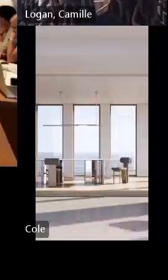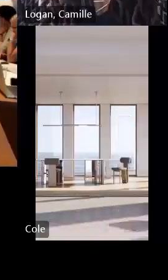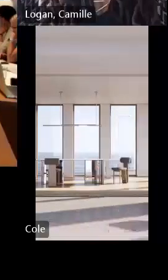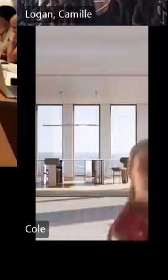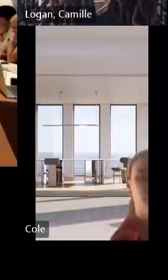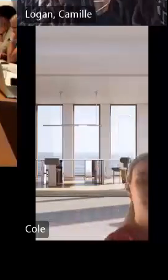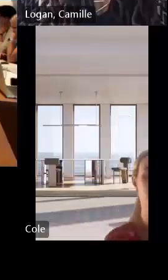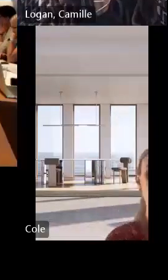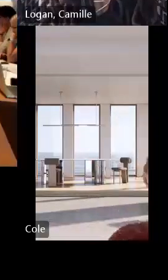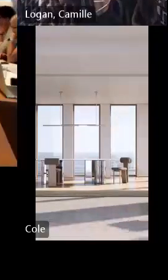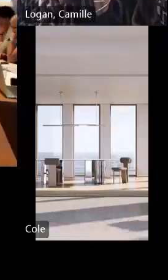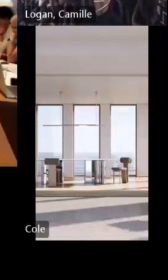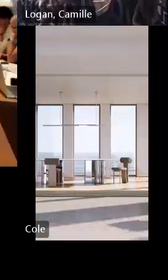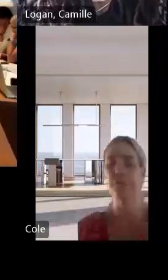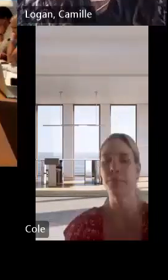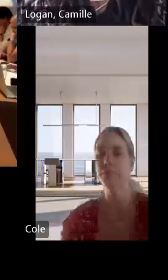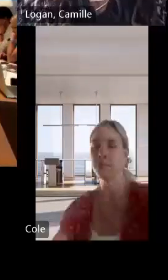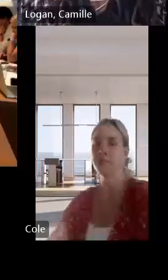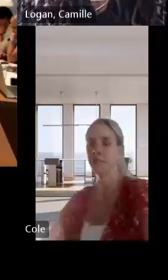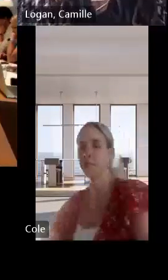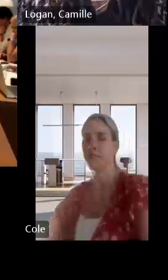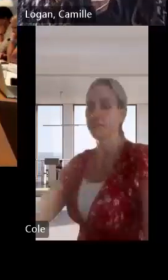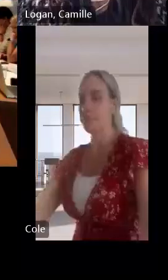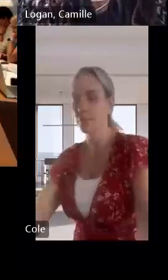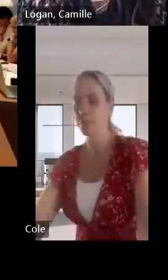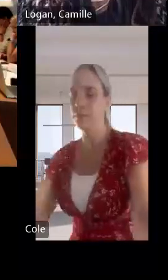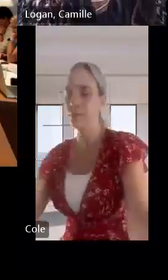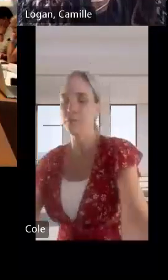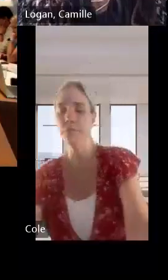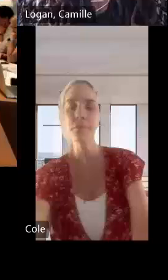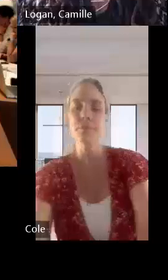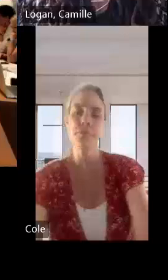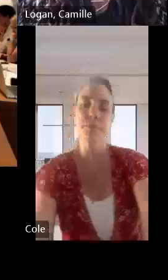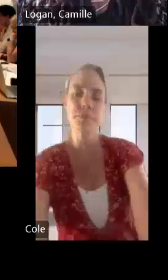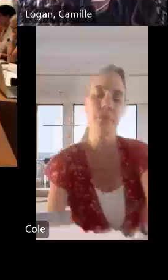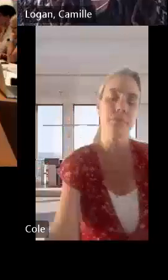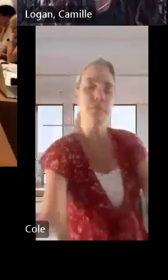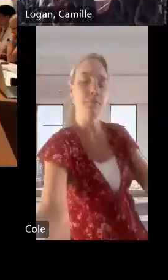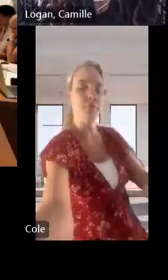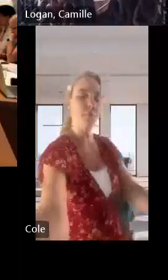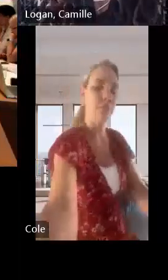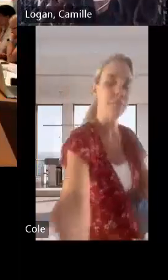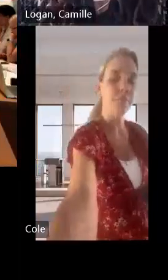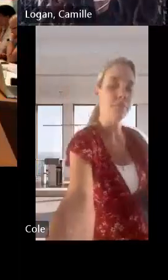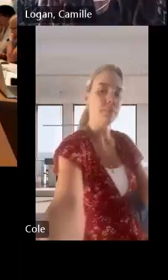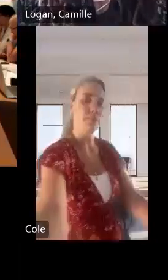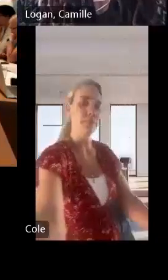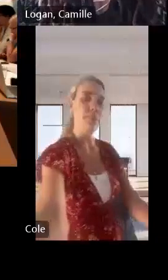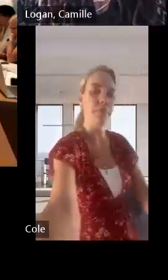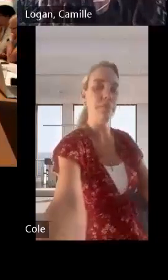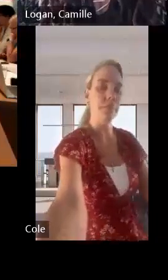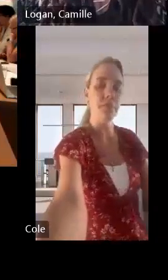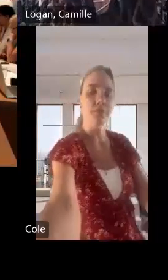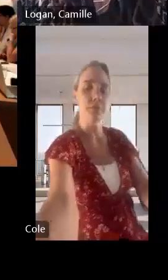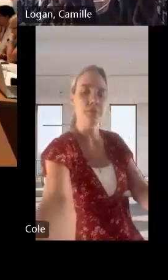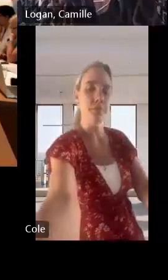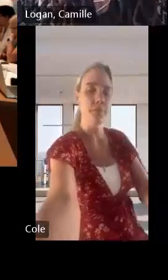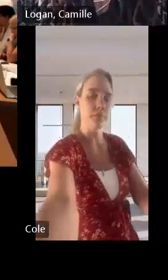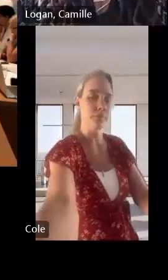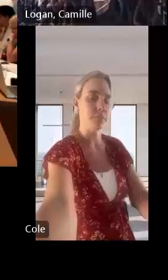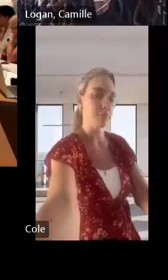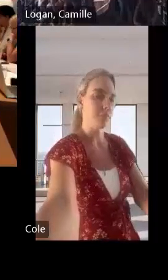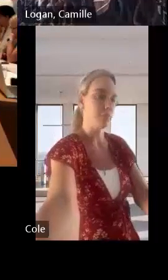board. So when we talk about no child left behind, then we can clearly say, okay, we are supporting all